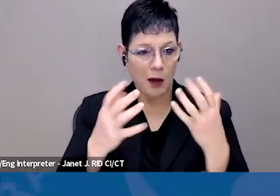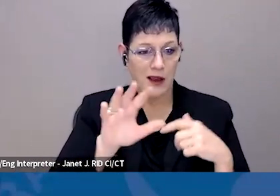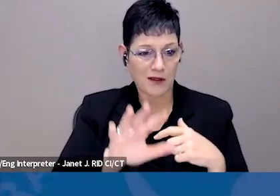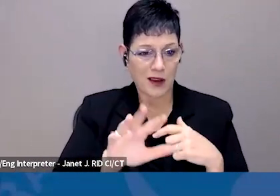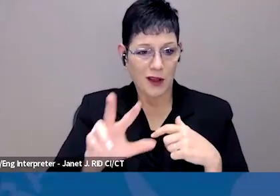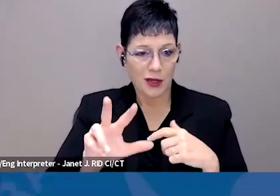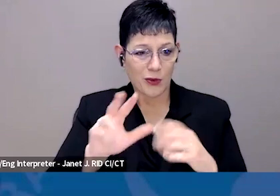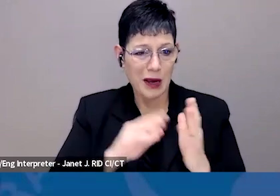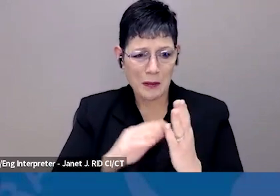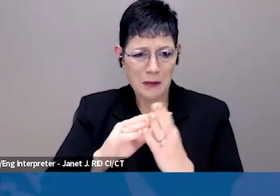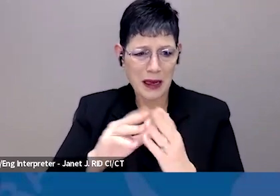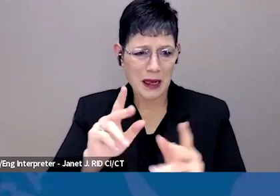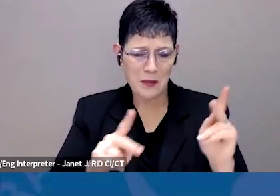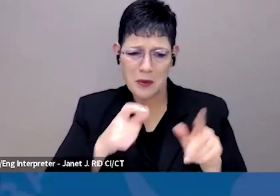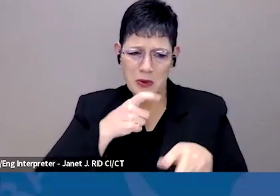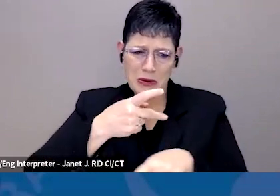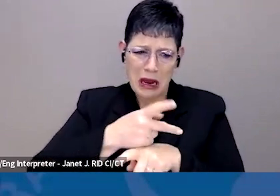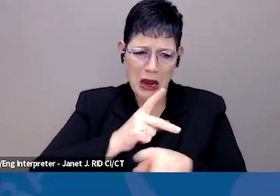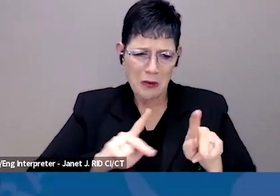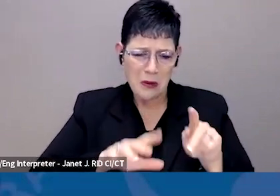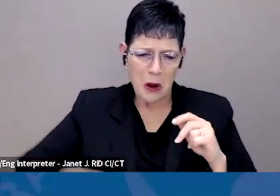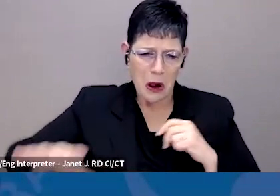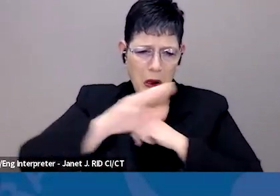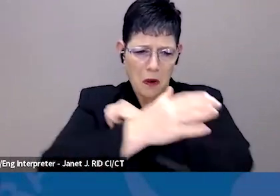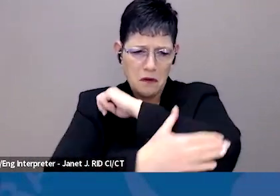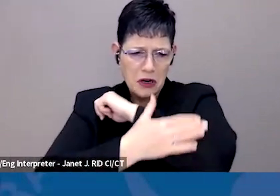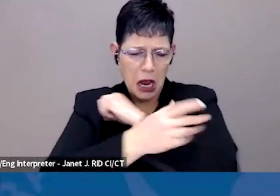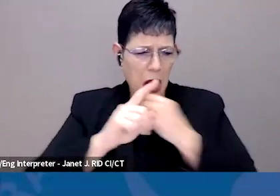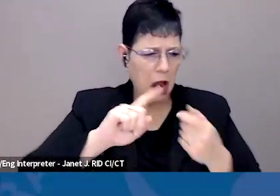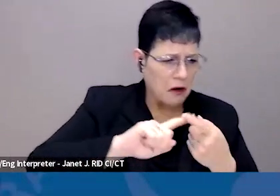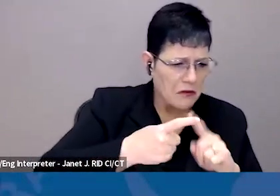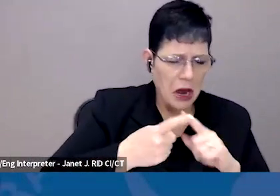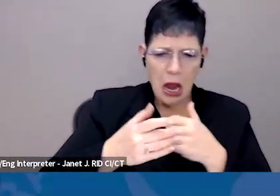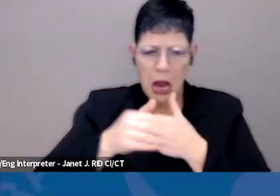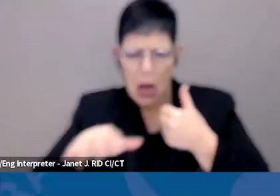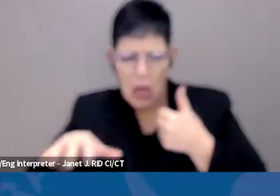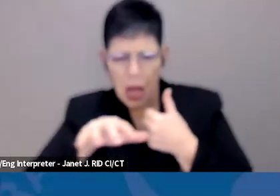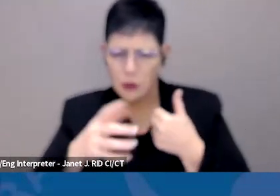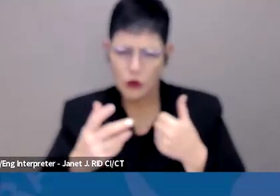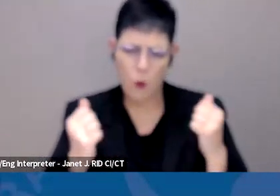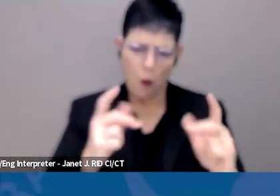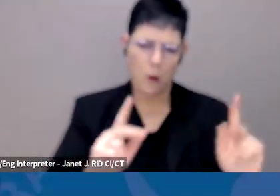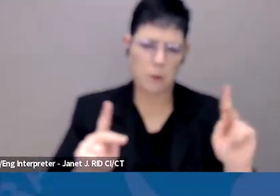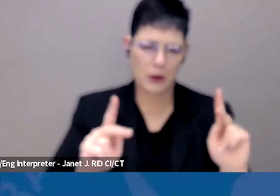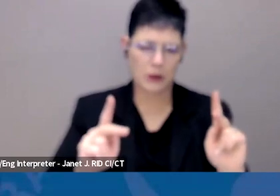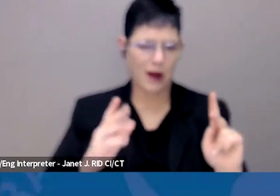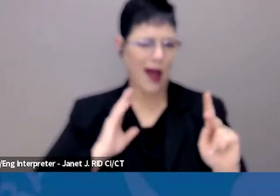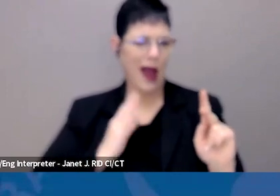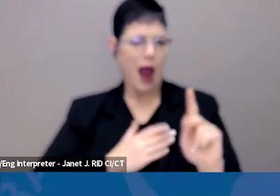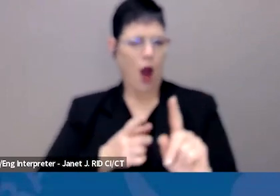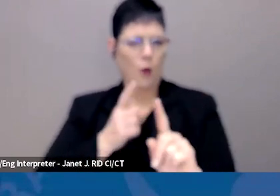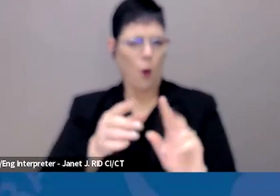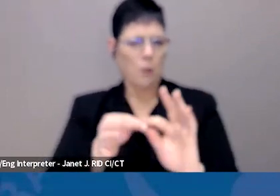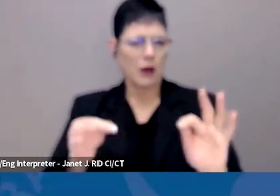family caregivers in our country, as well as friends and neighbors who perform caregiving roles. Our message is clear to all